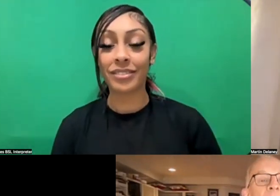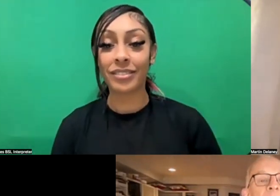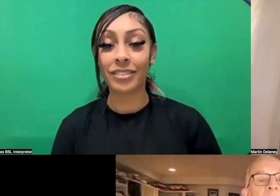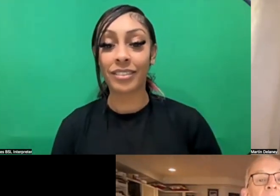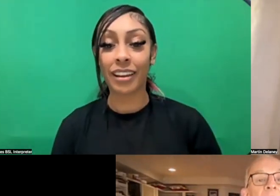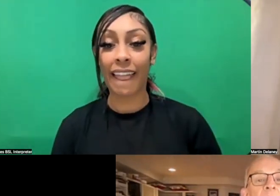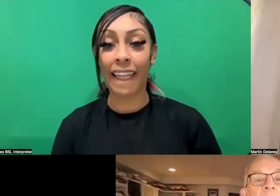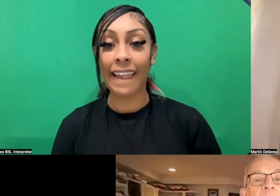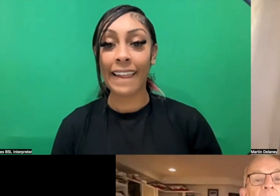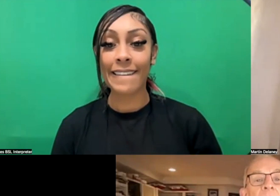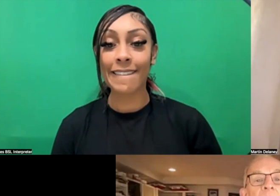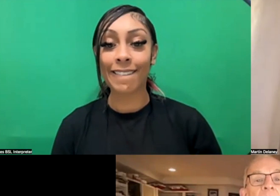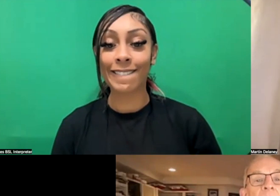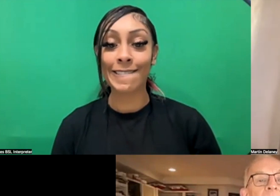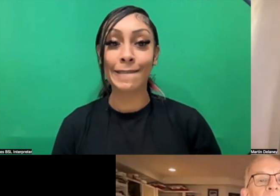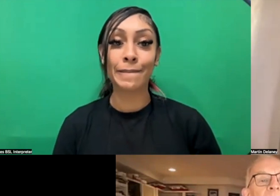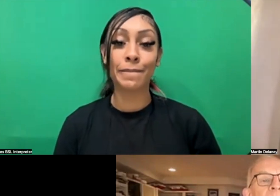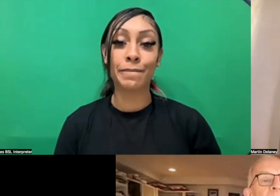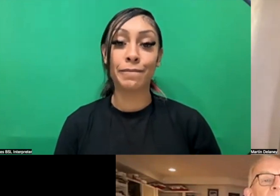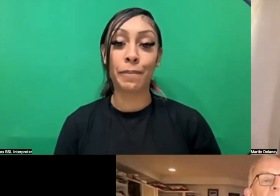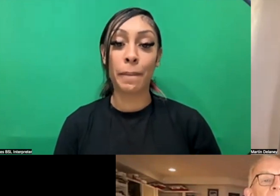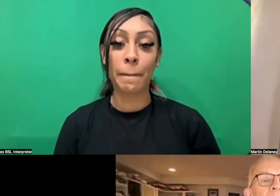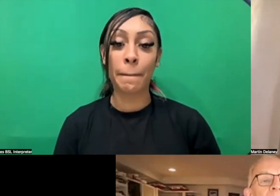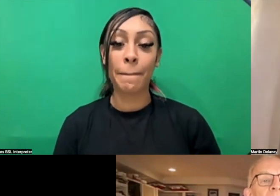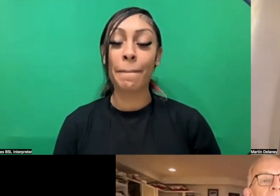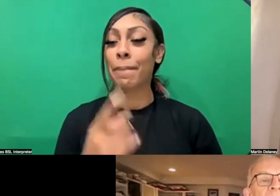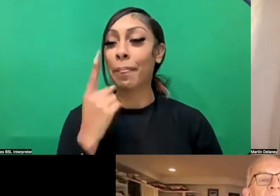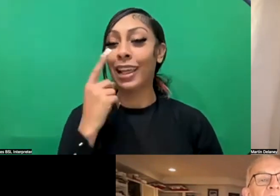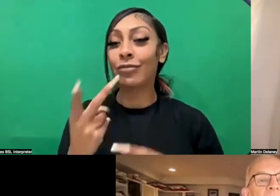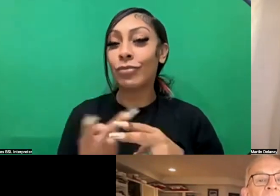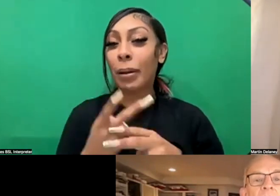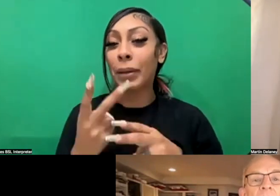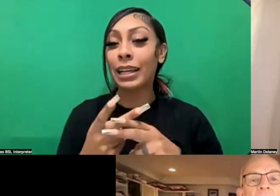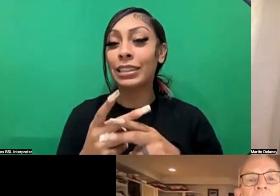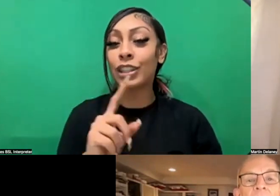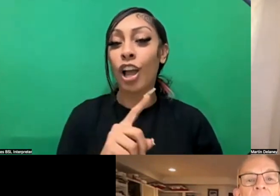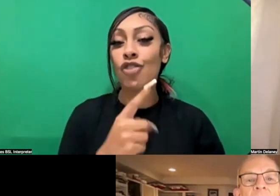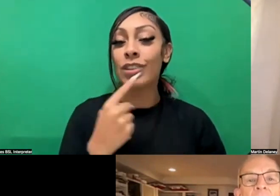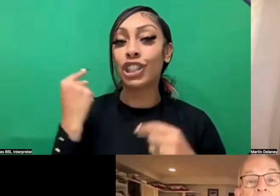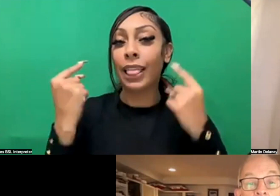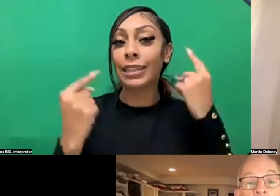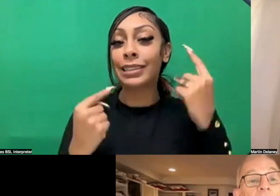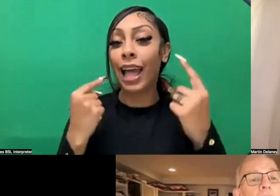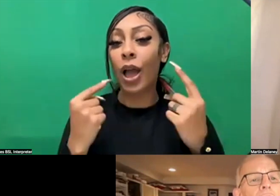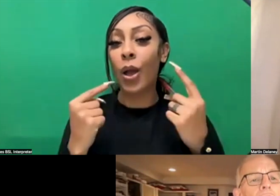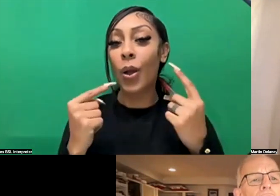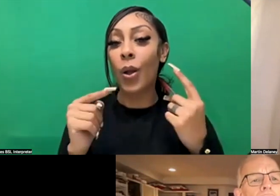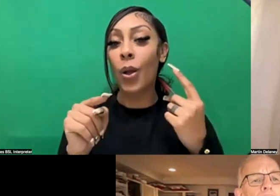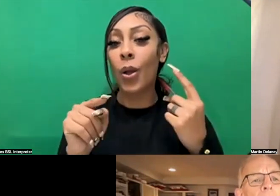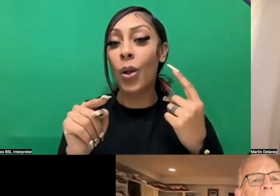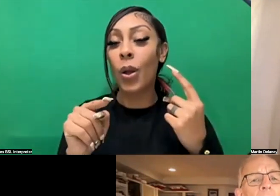think it let's just see here. This meeting is original sound for musicians is on.